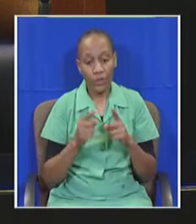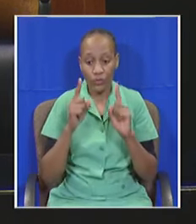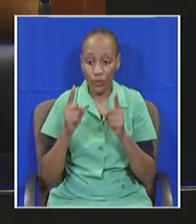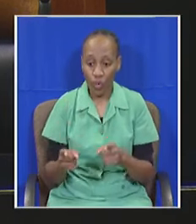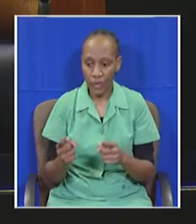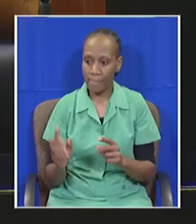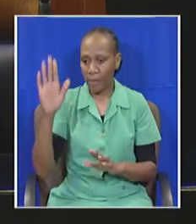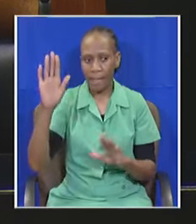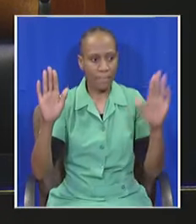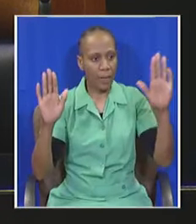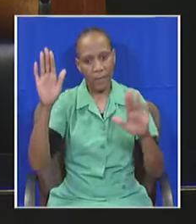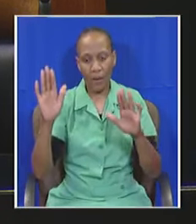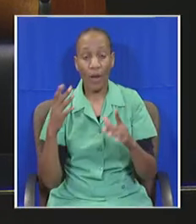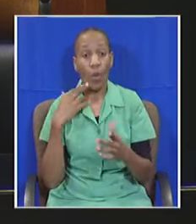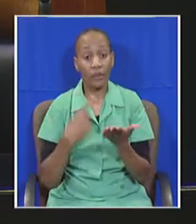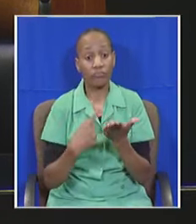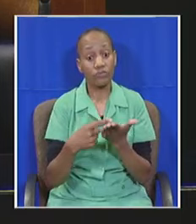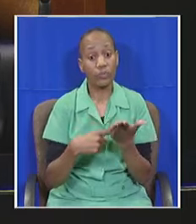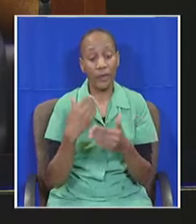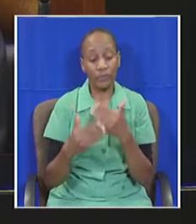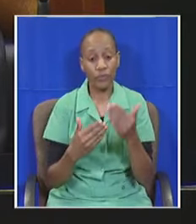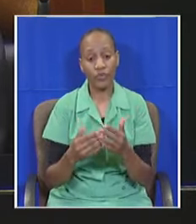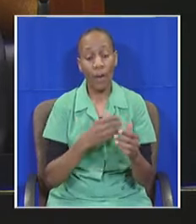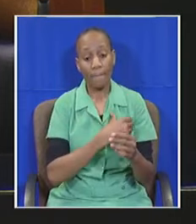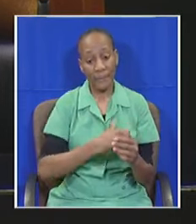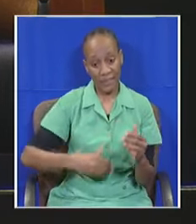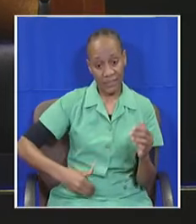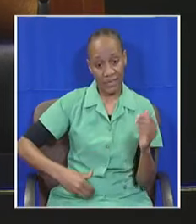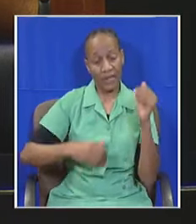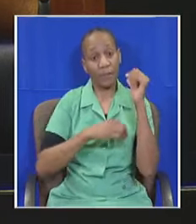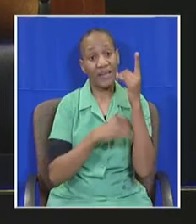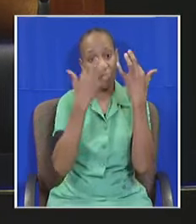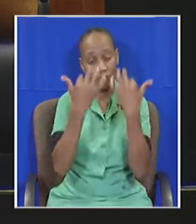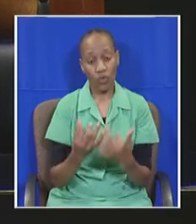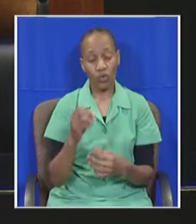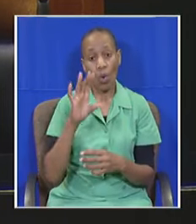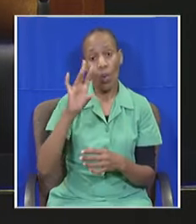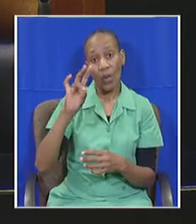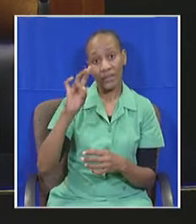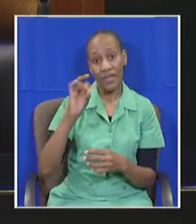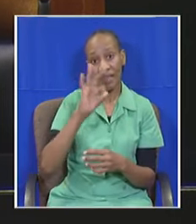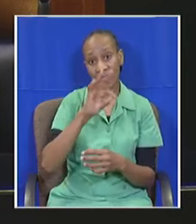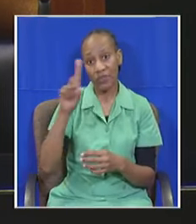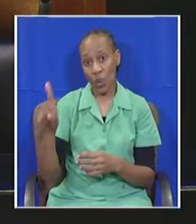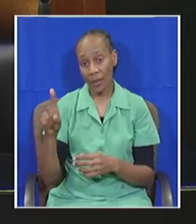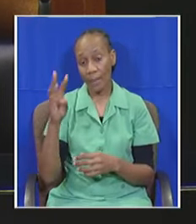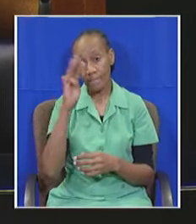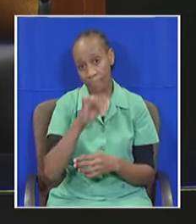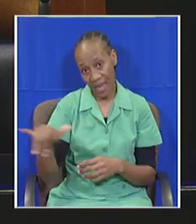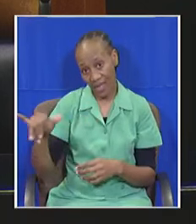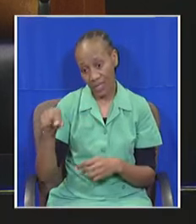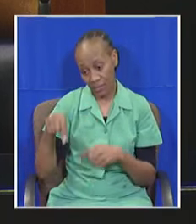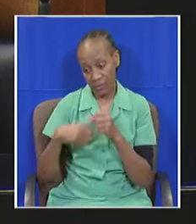were raised during the debate on the President's budget vote on Wednesday, the 31st of May, 2017.